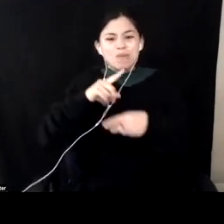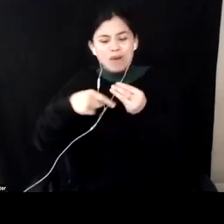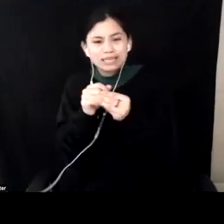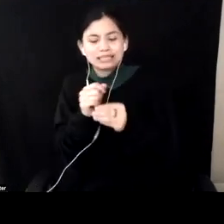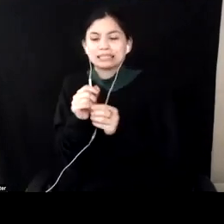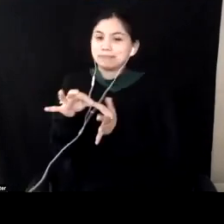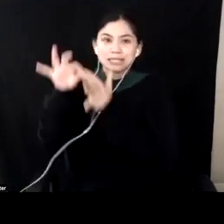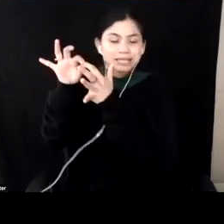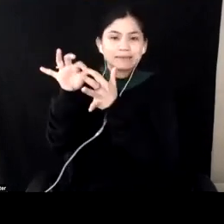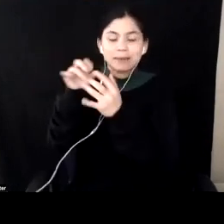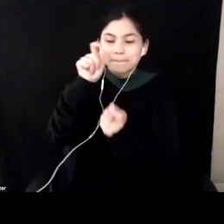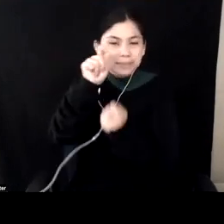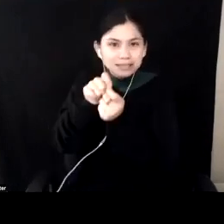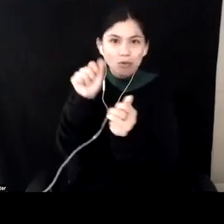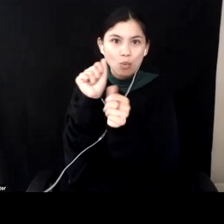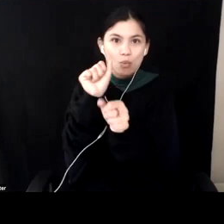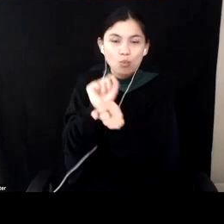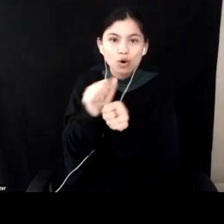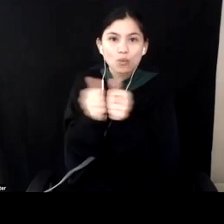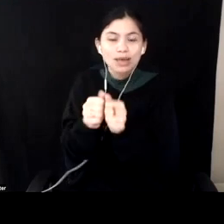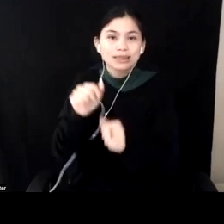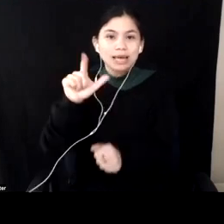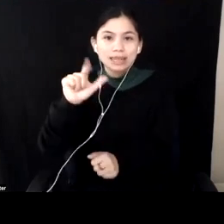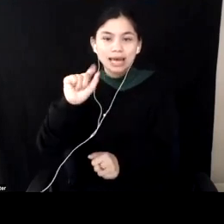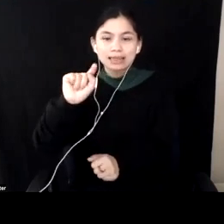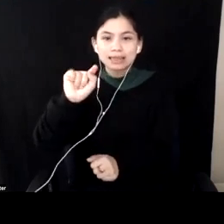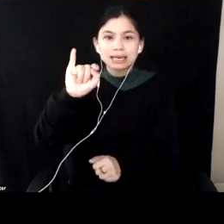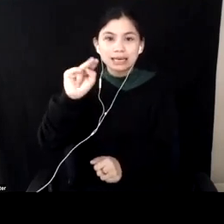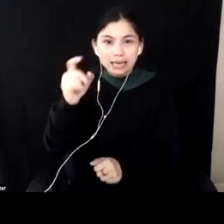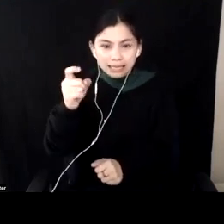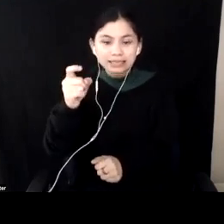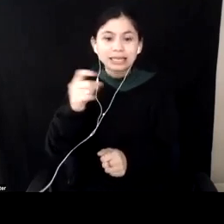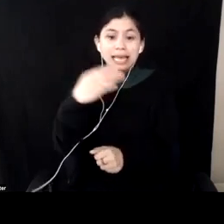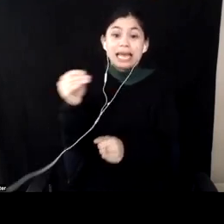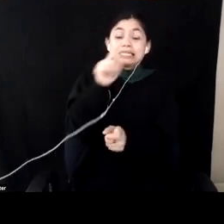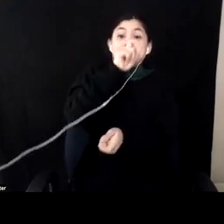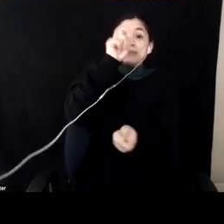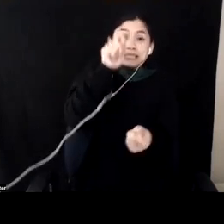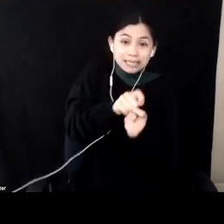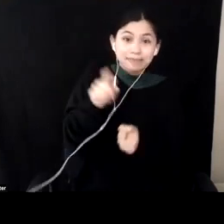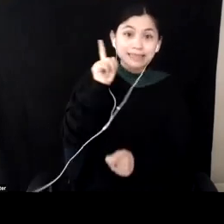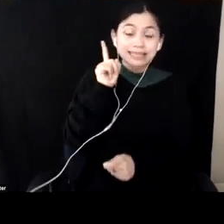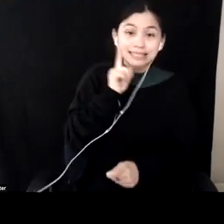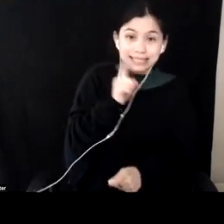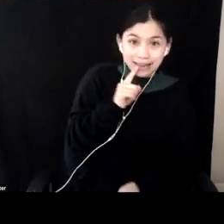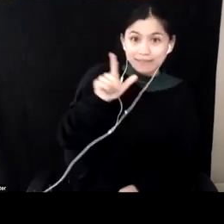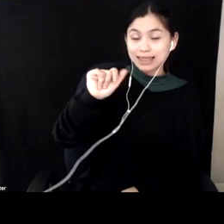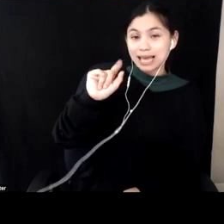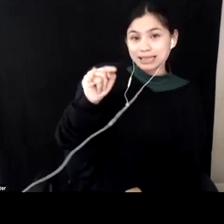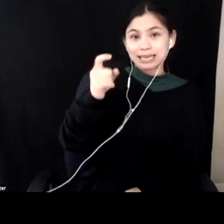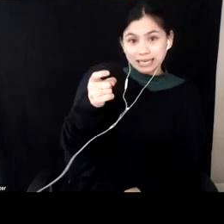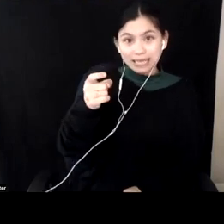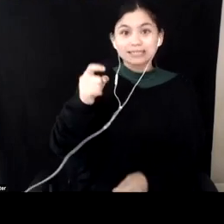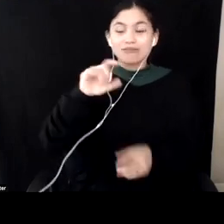Latinx families, and especially deaf Latinx families. So assimilation